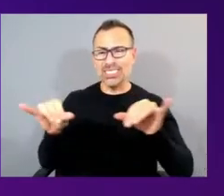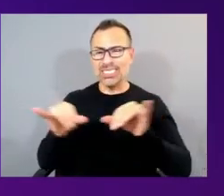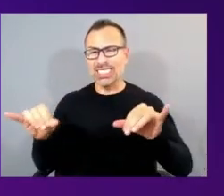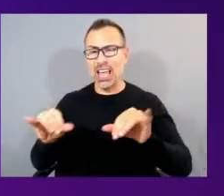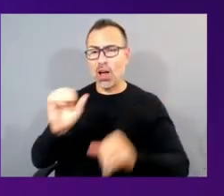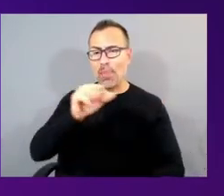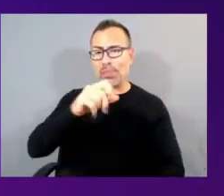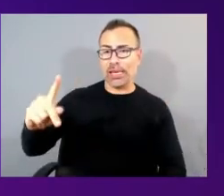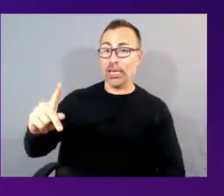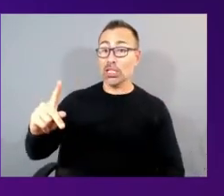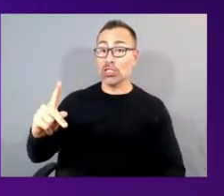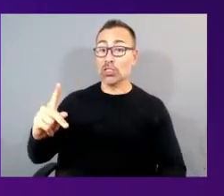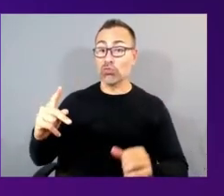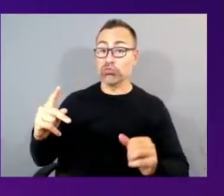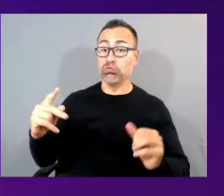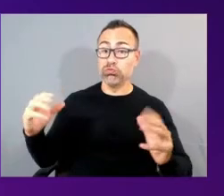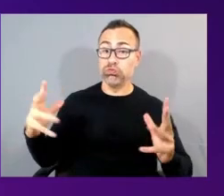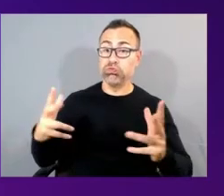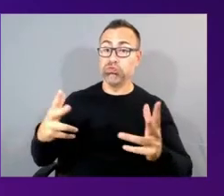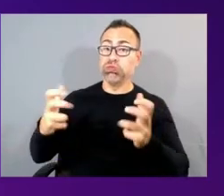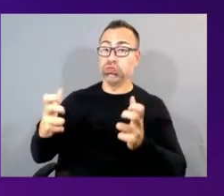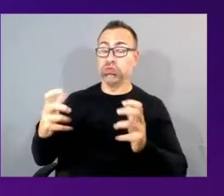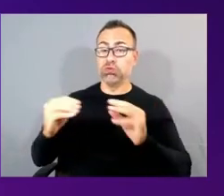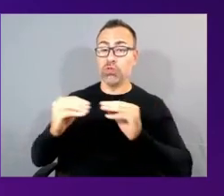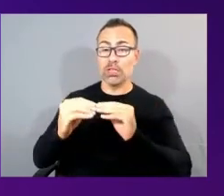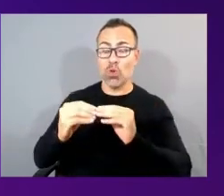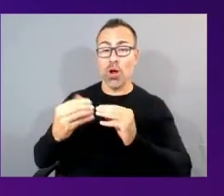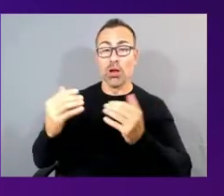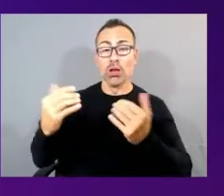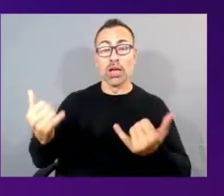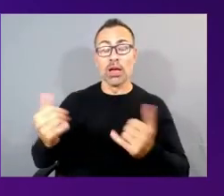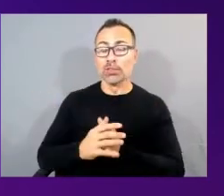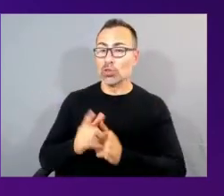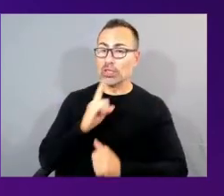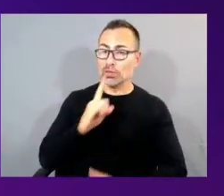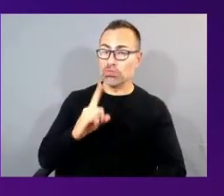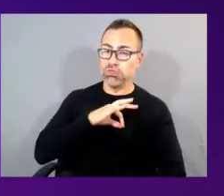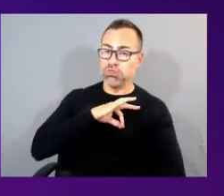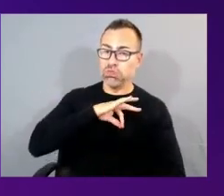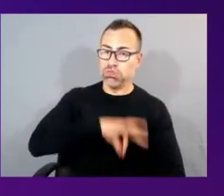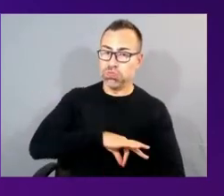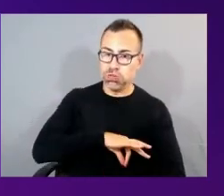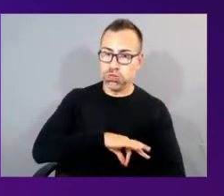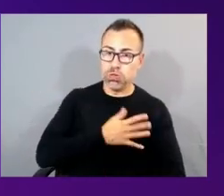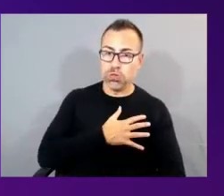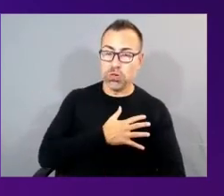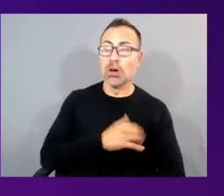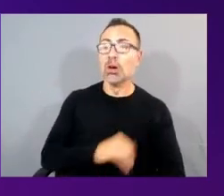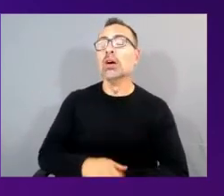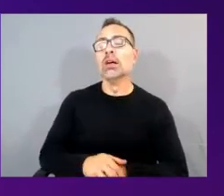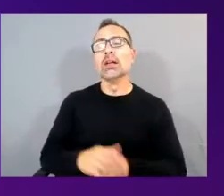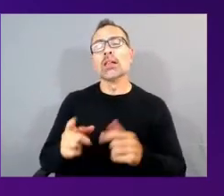course, a huge benefit for Yara. But when it comes to the end users,